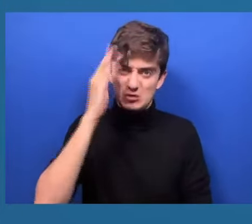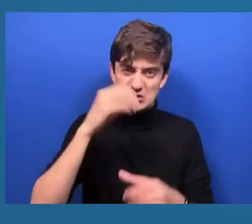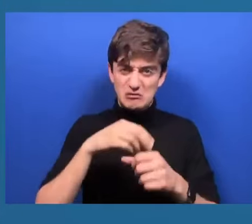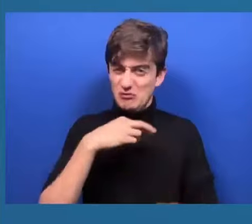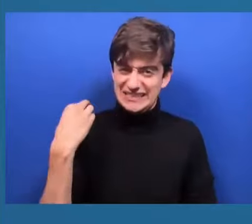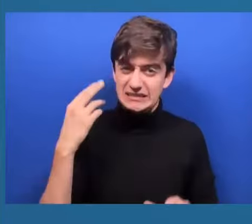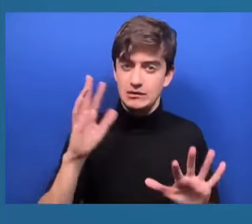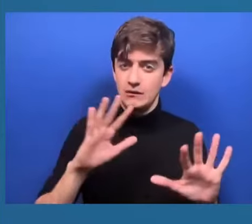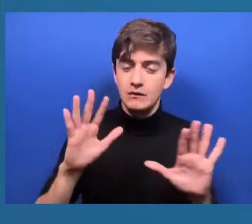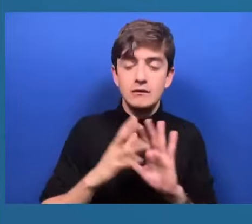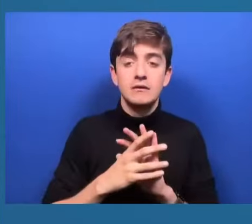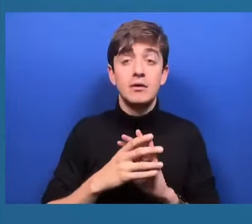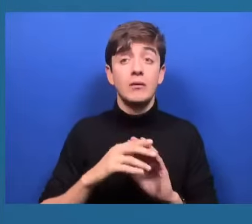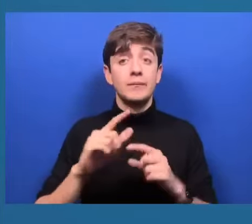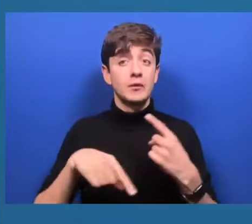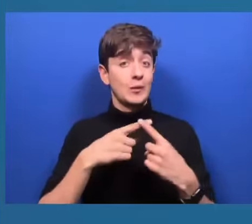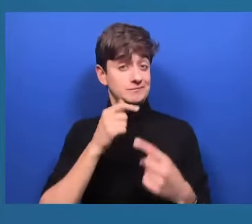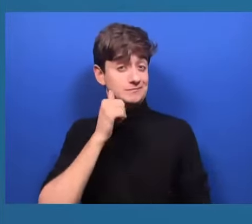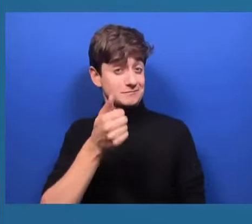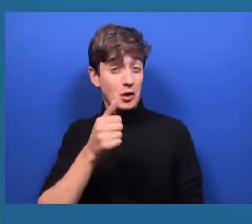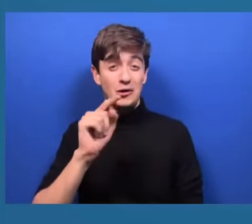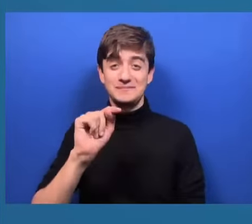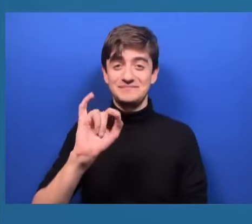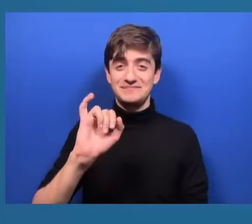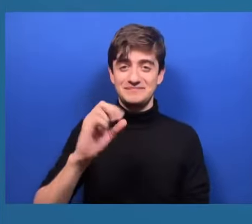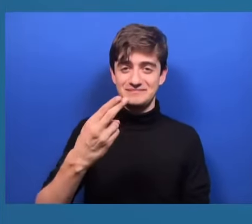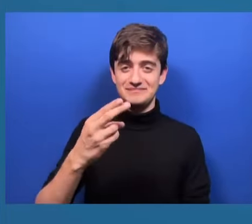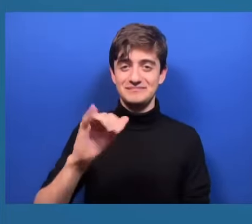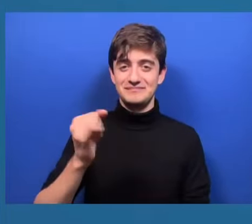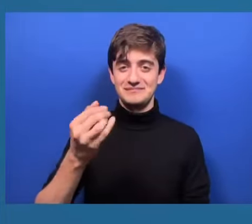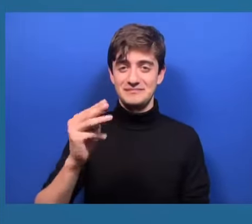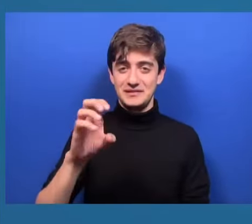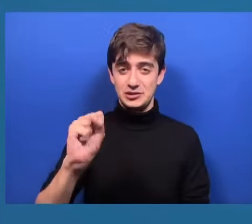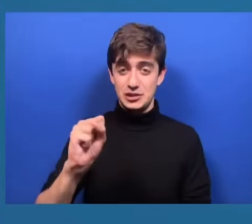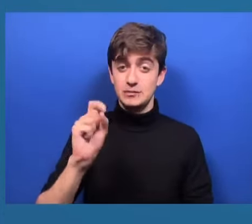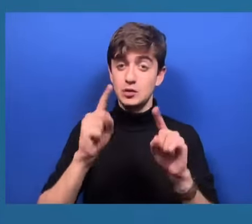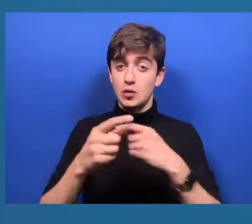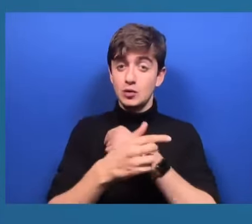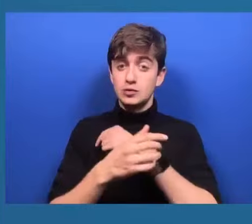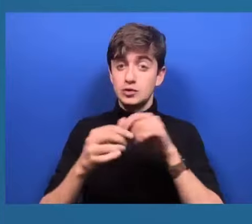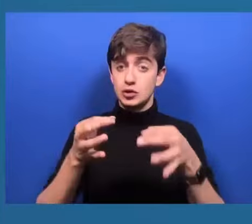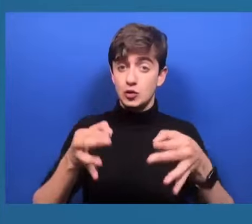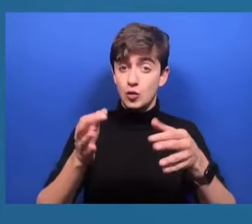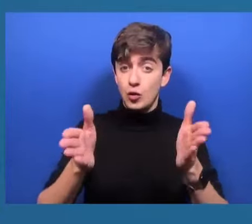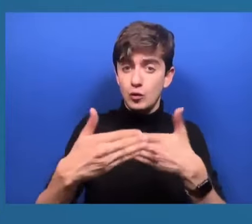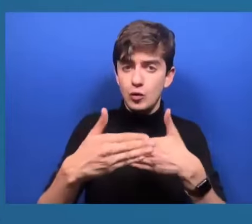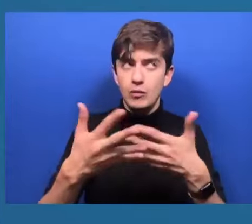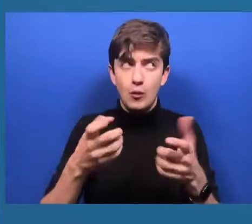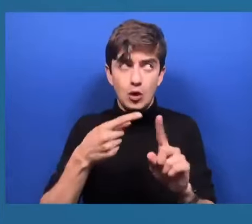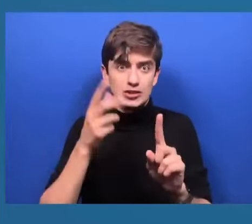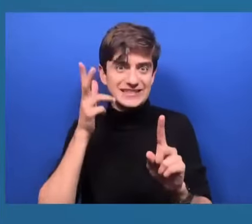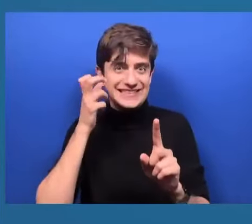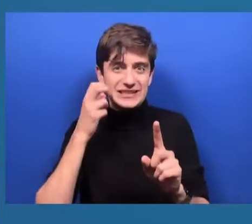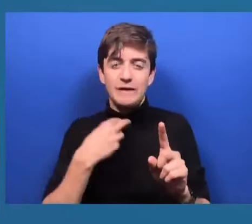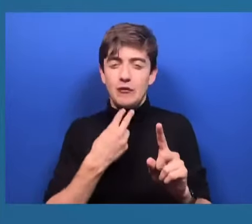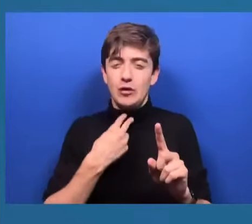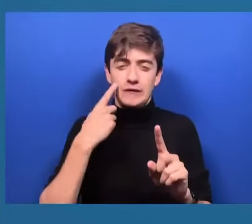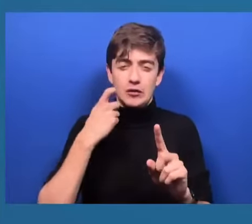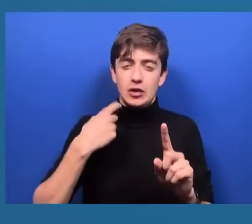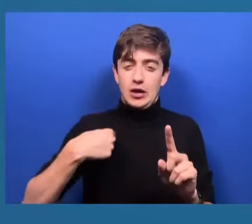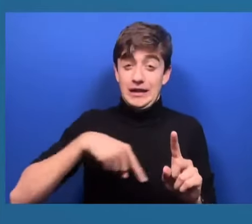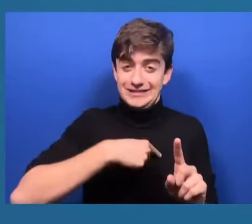that courtroom tomorrow, I wanted to hear the voices of all of us. We are standing with you. You stood up for